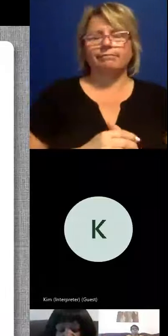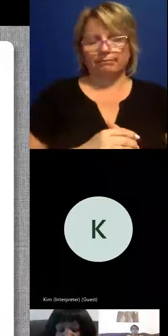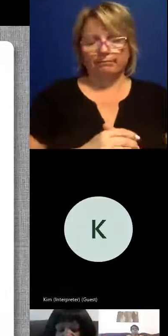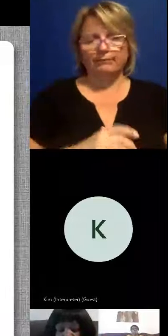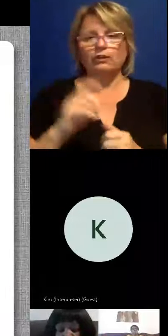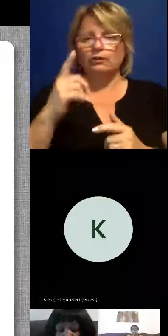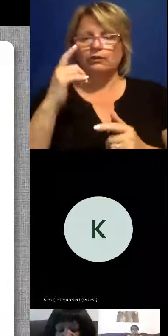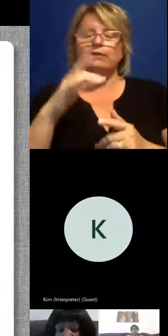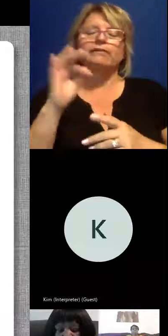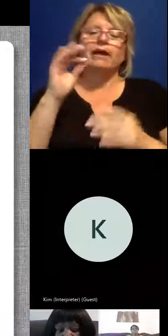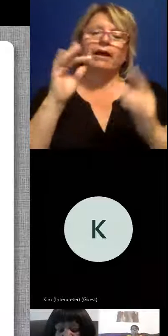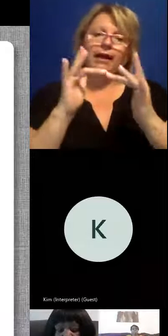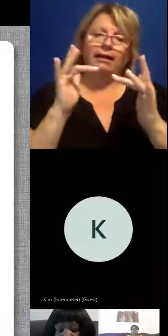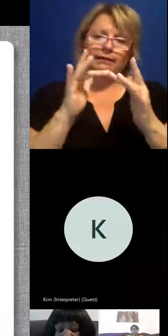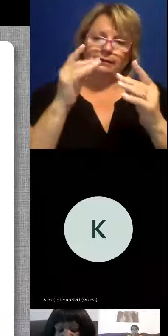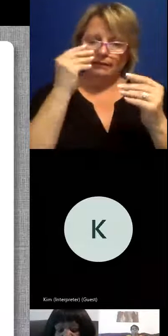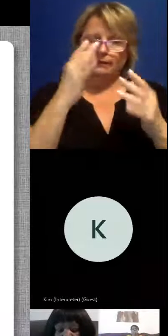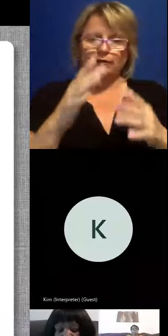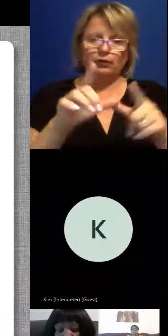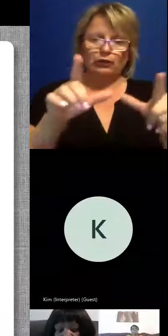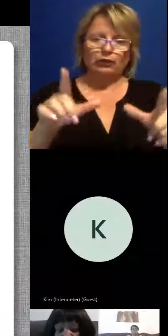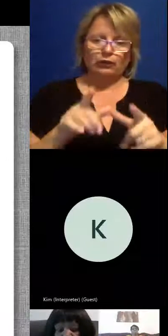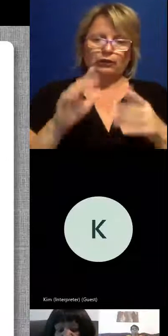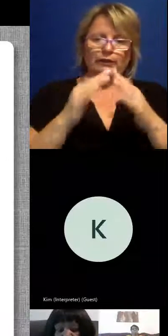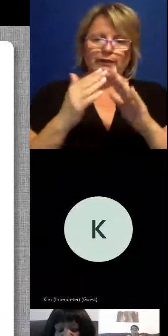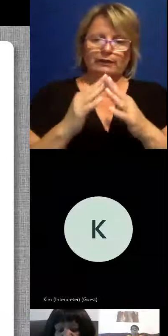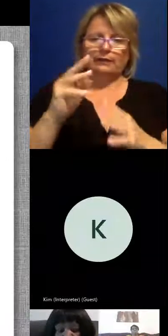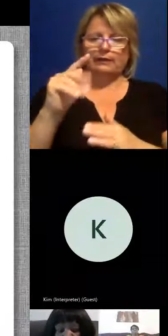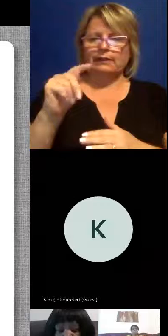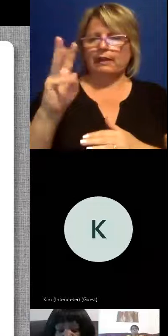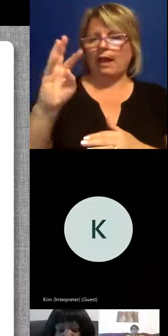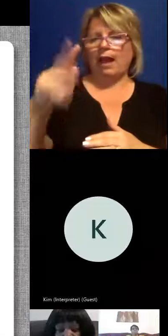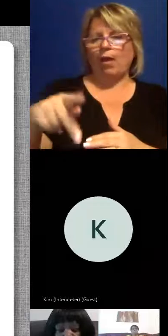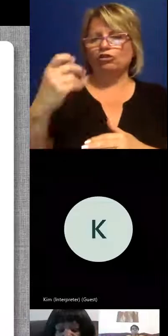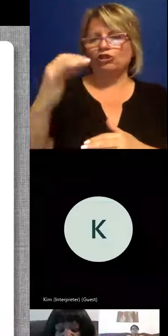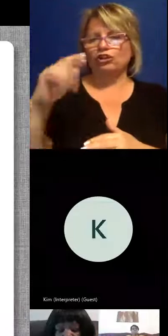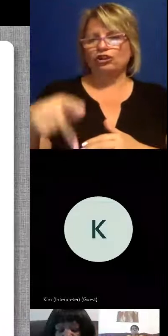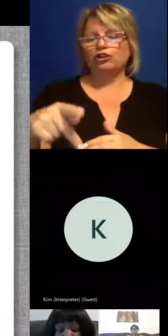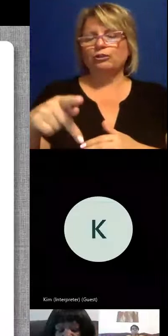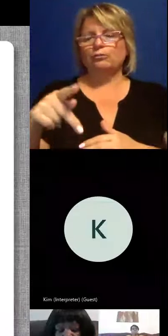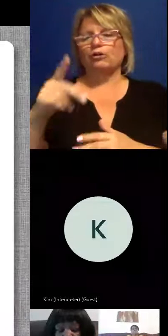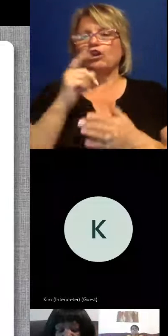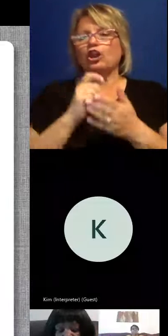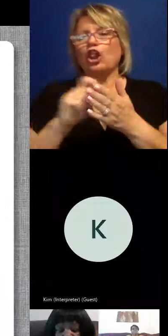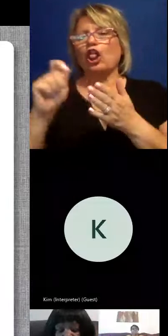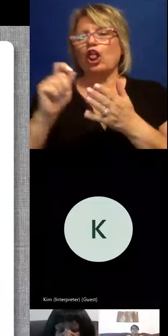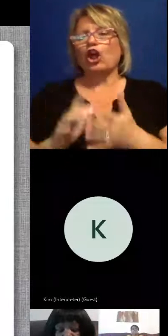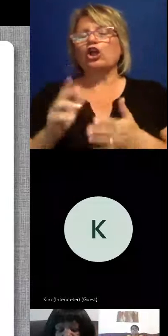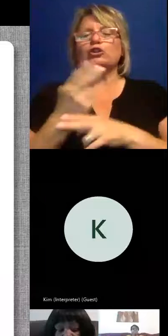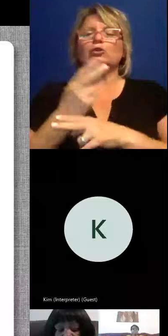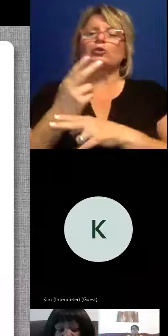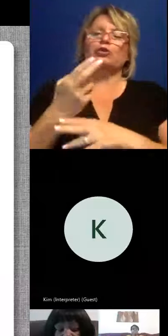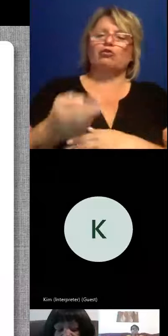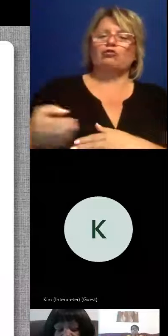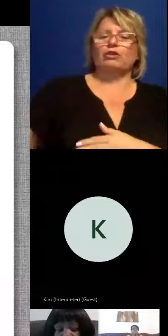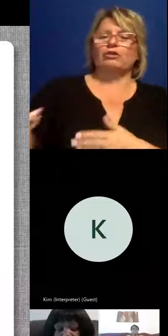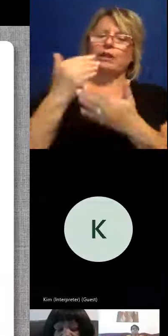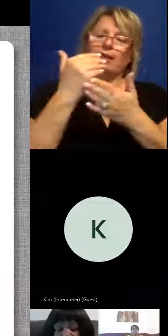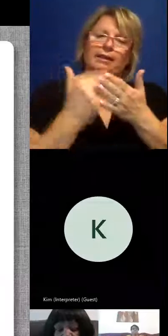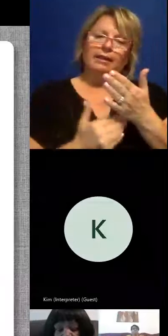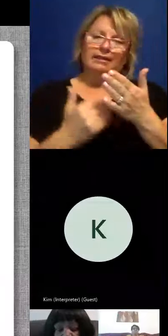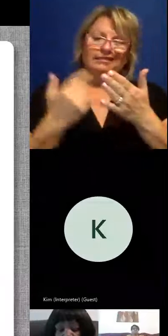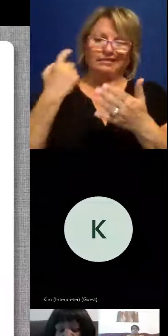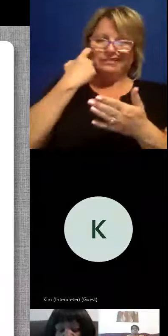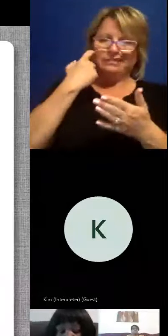contact information on your local city or township clerk using the website resources listed on the